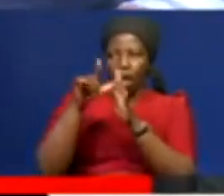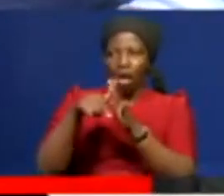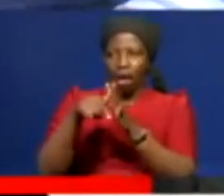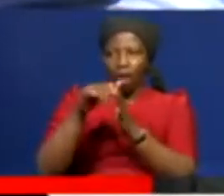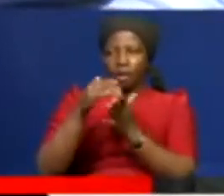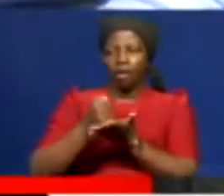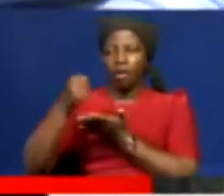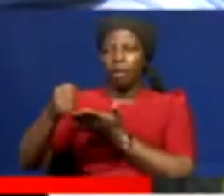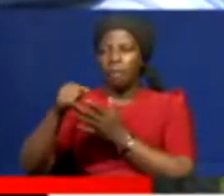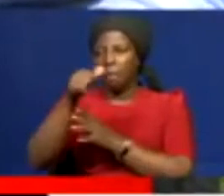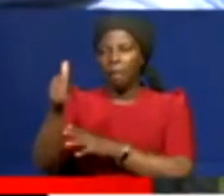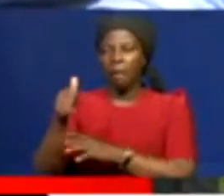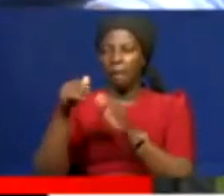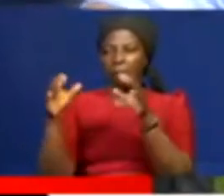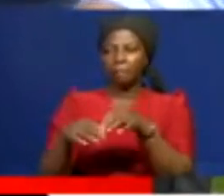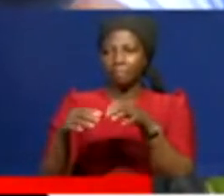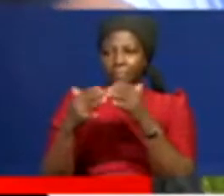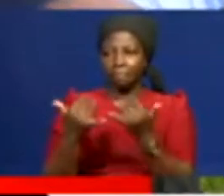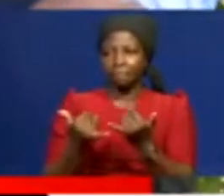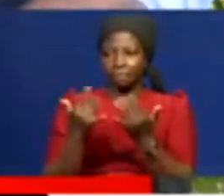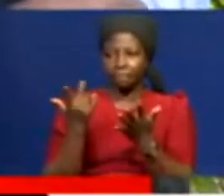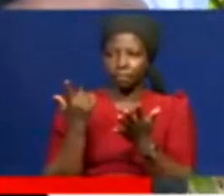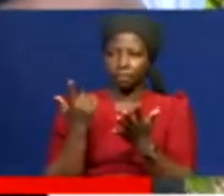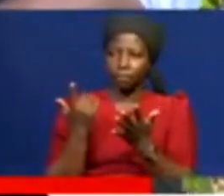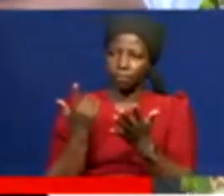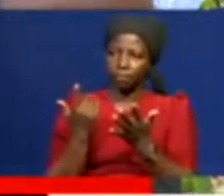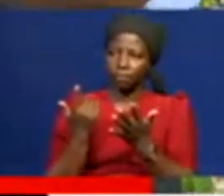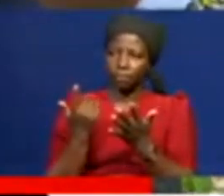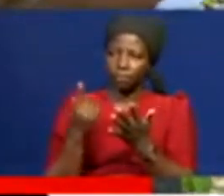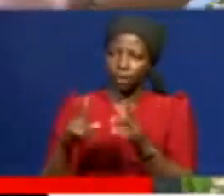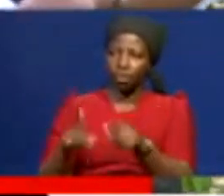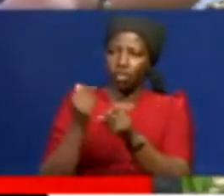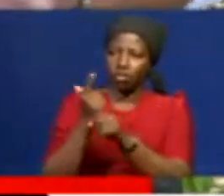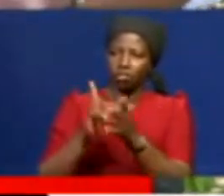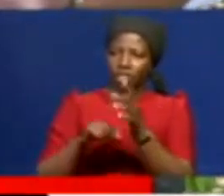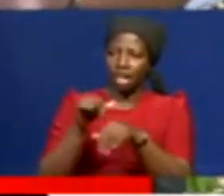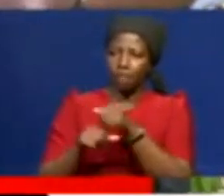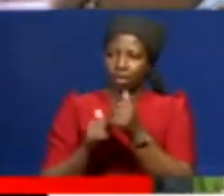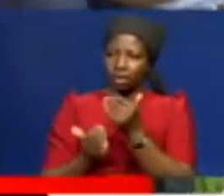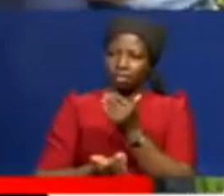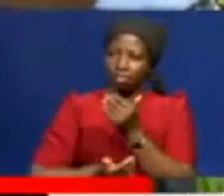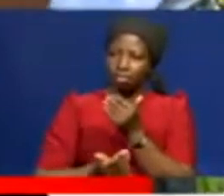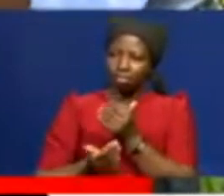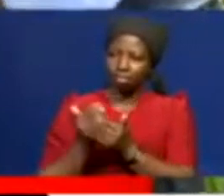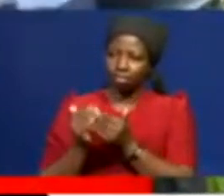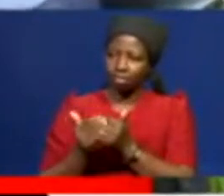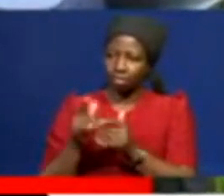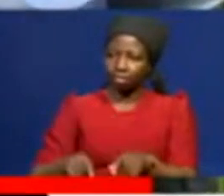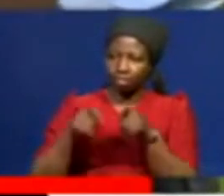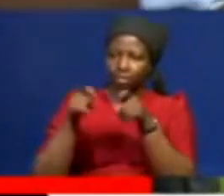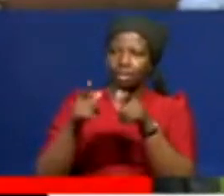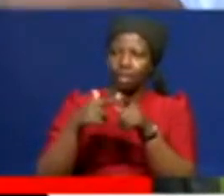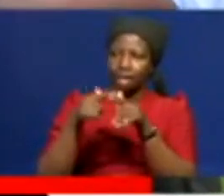other clubs. What is the club doing about this whole aspect of nurturing talents only for them to lose them to